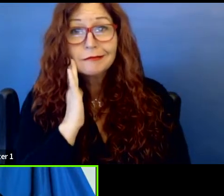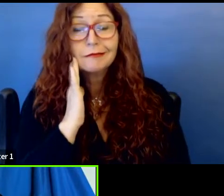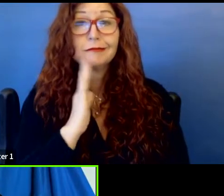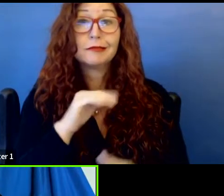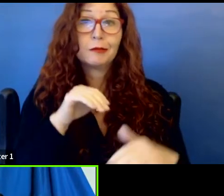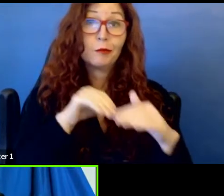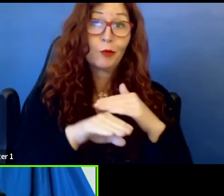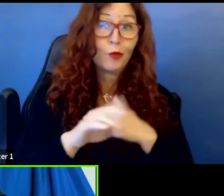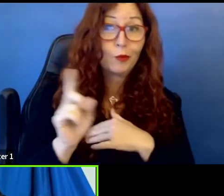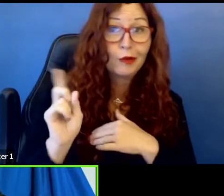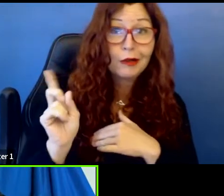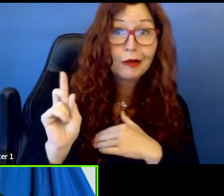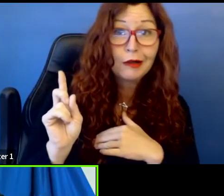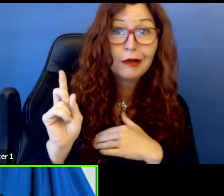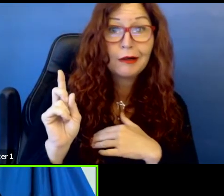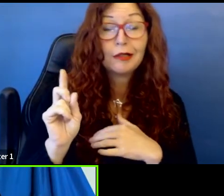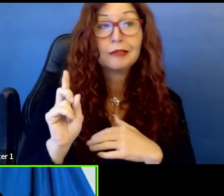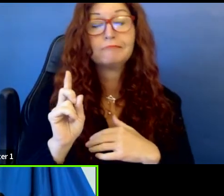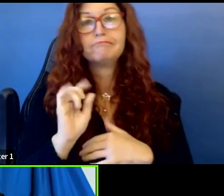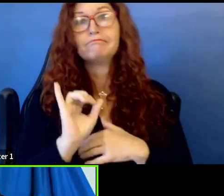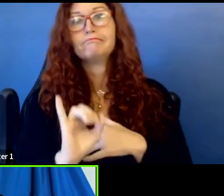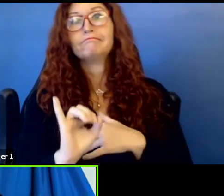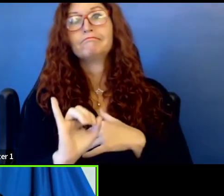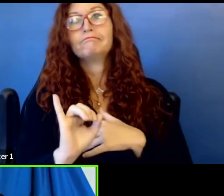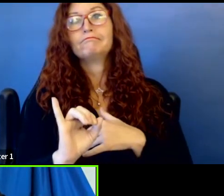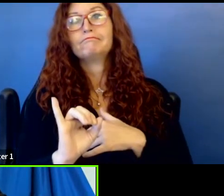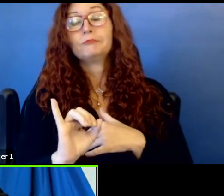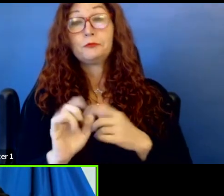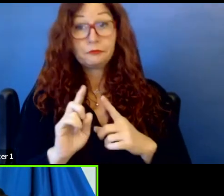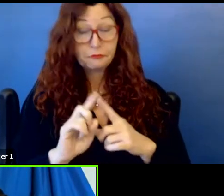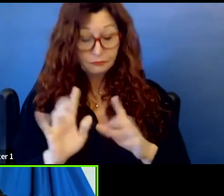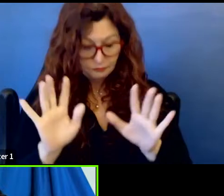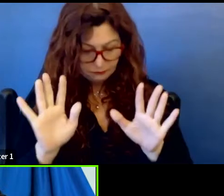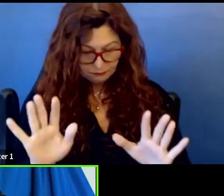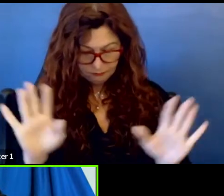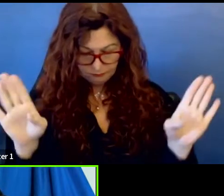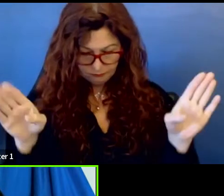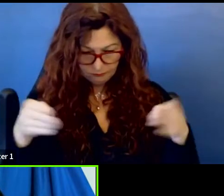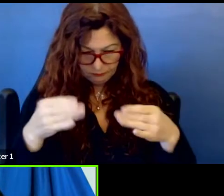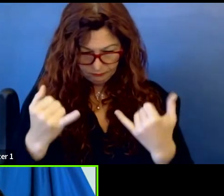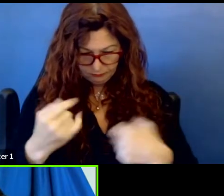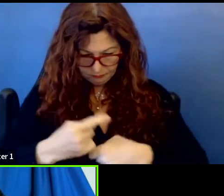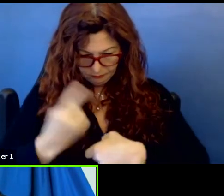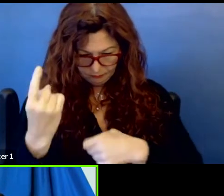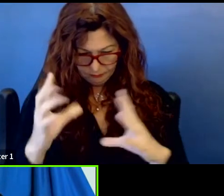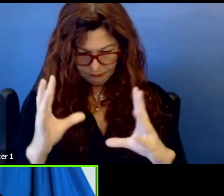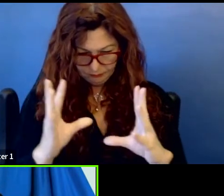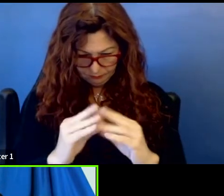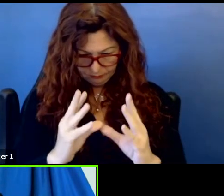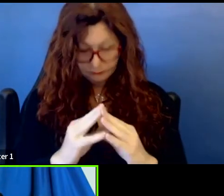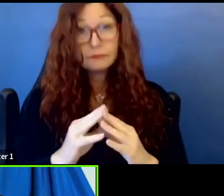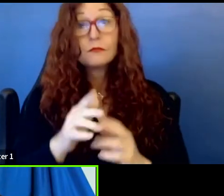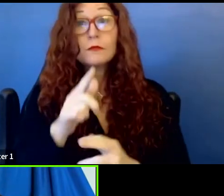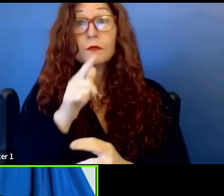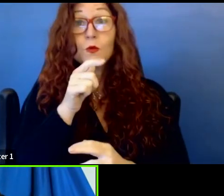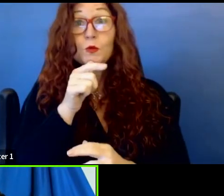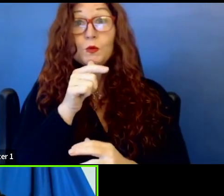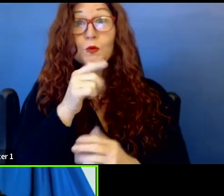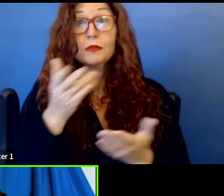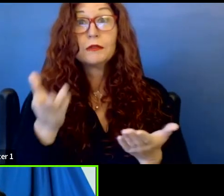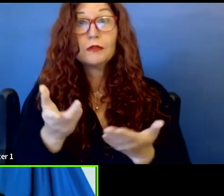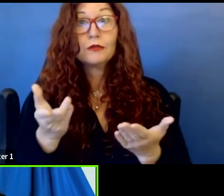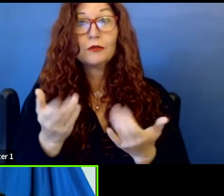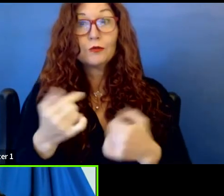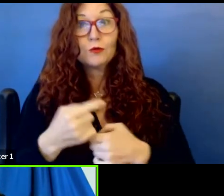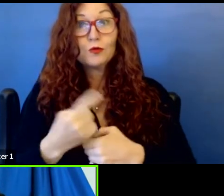witnesses testifying at today's hearing i've carefully reviewed the written testimony and i appreciate each of you taking the time to